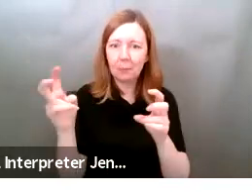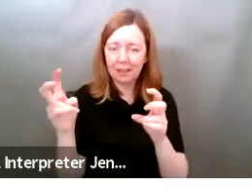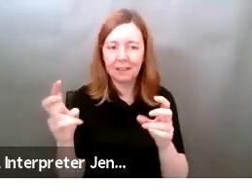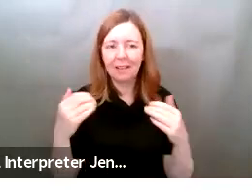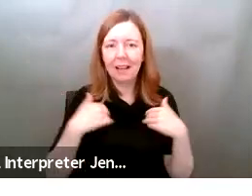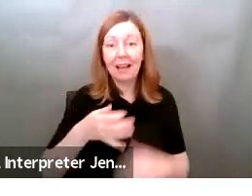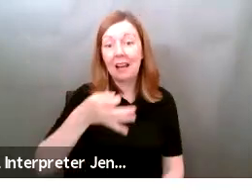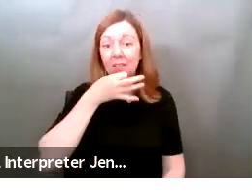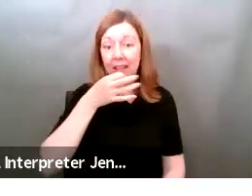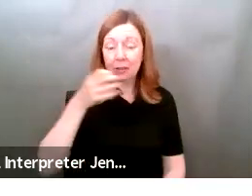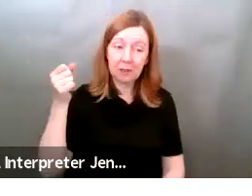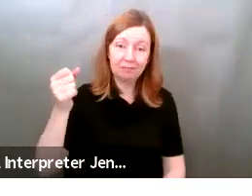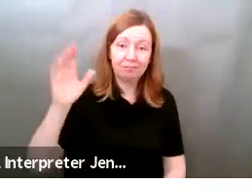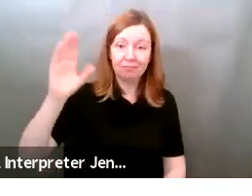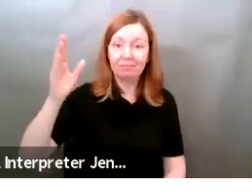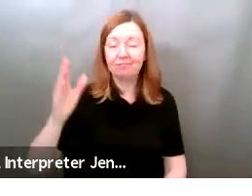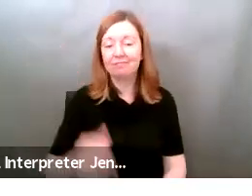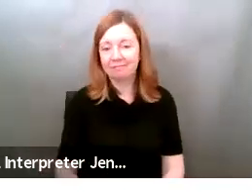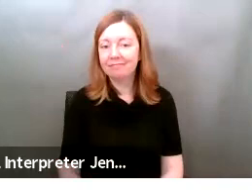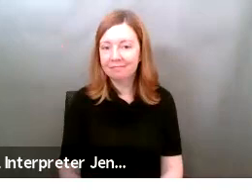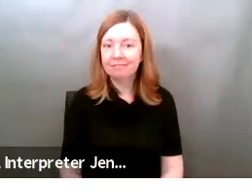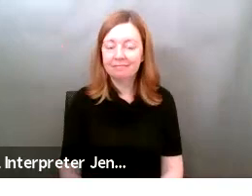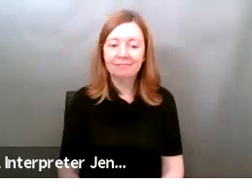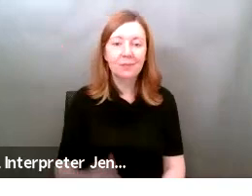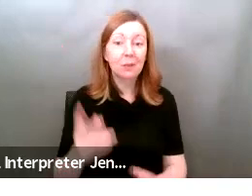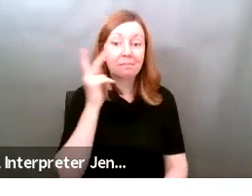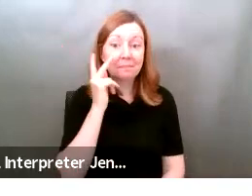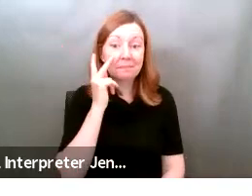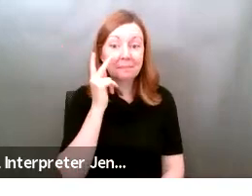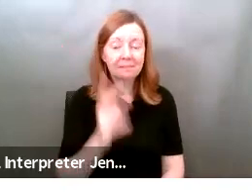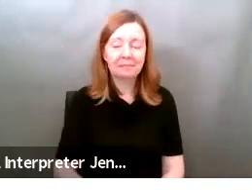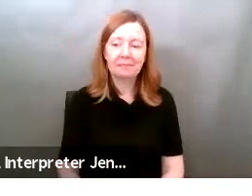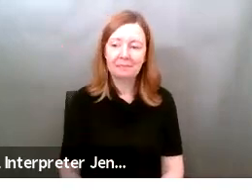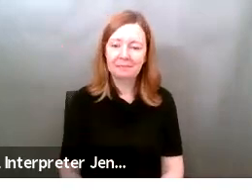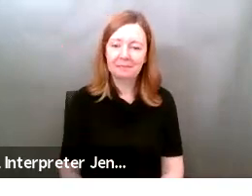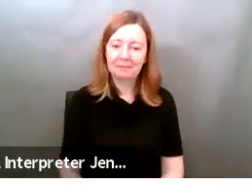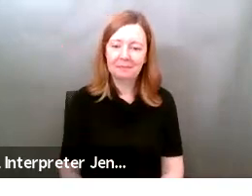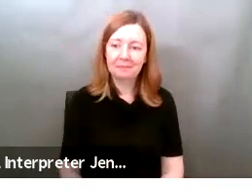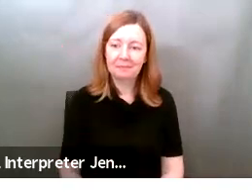an expert come and kind of speak about what that means. So stay tuned.